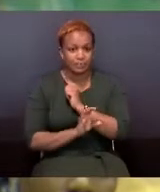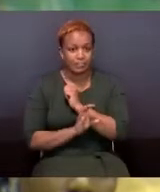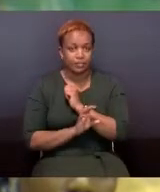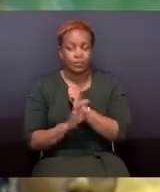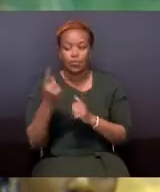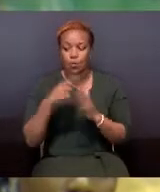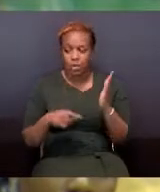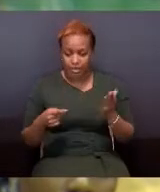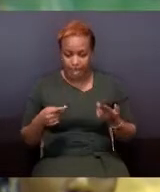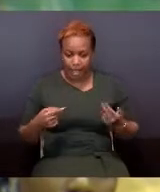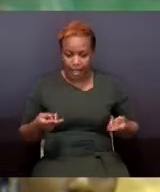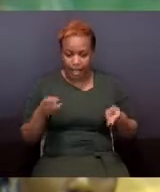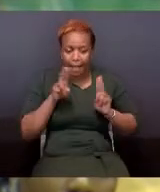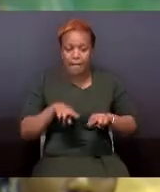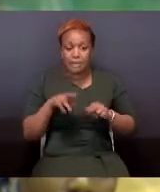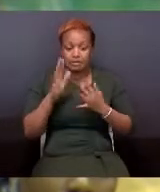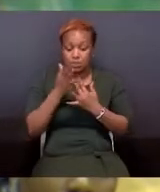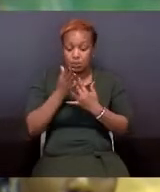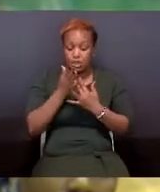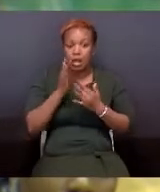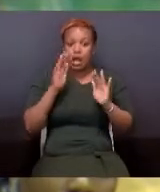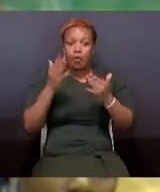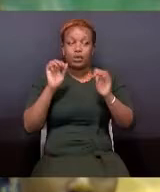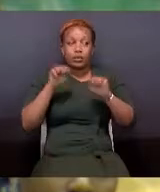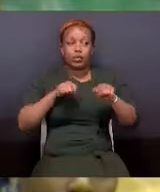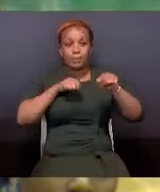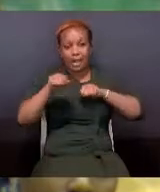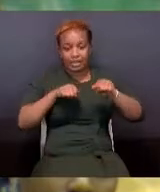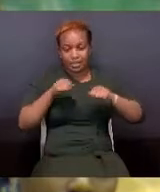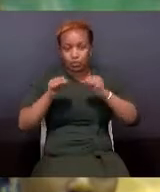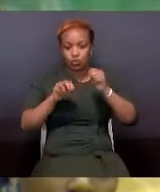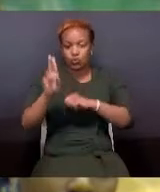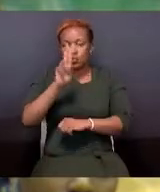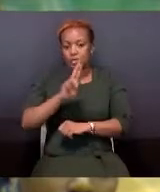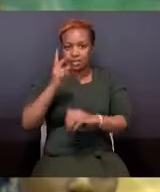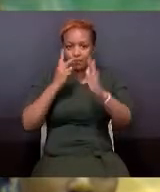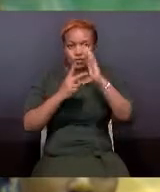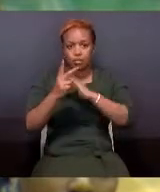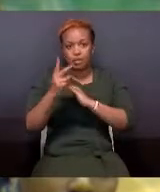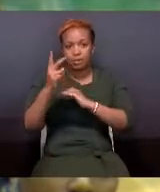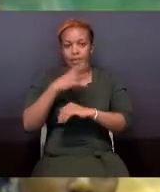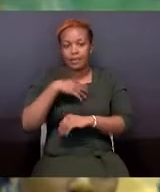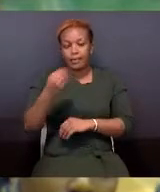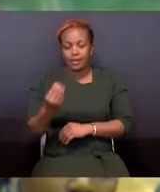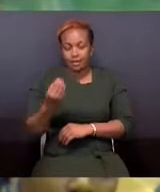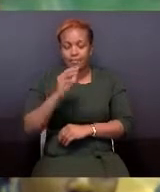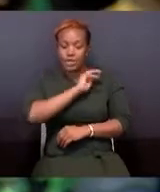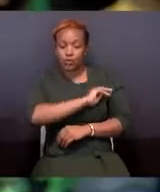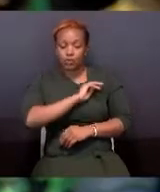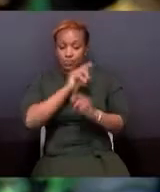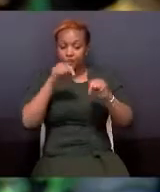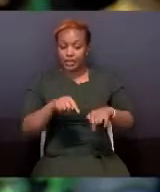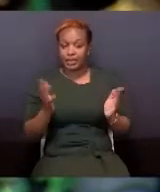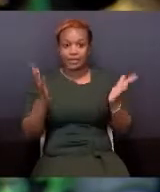what happens in between and how do we manage to maximize the vision and mission of this summit to